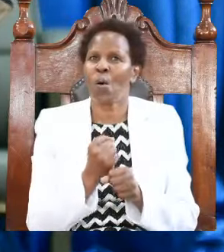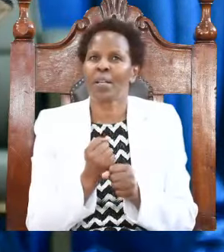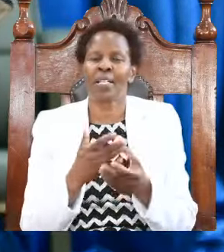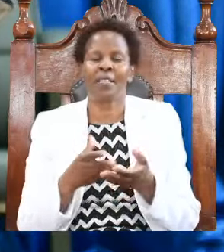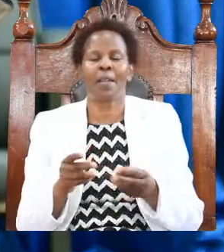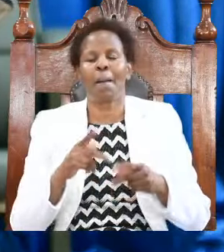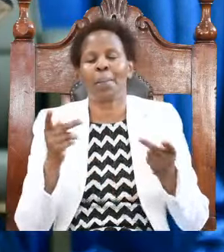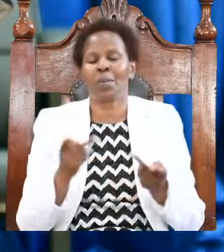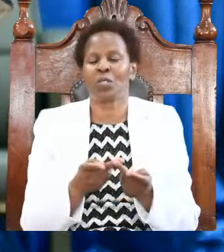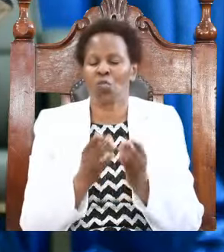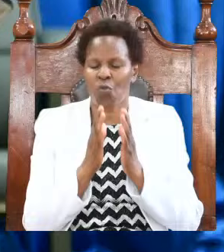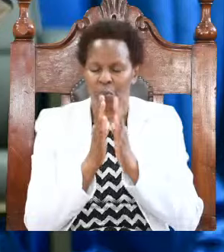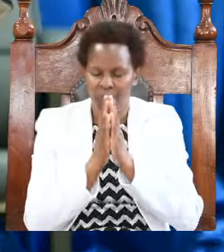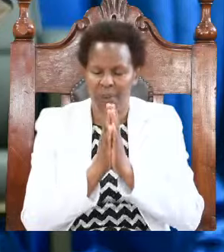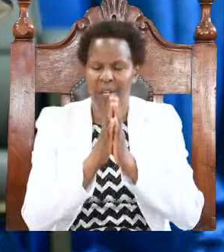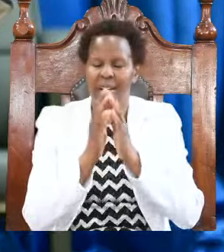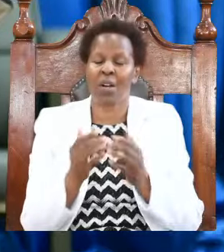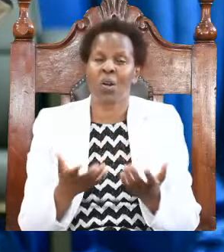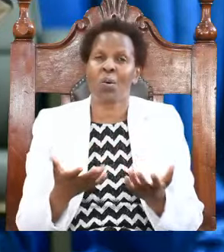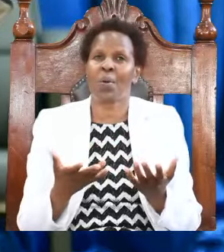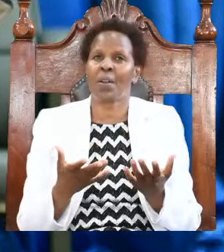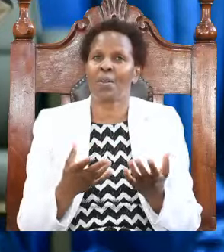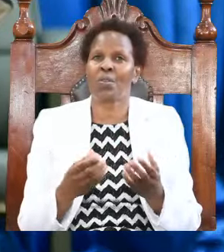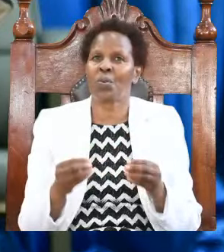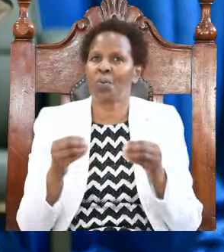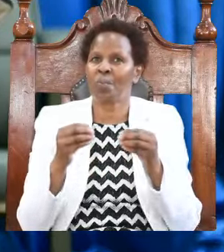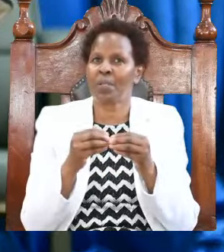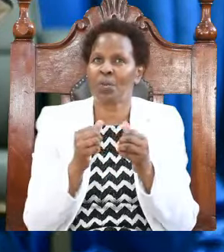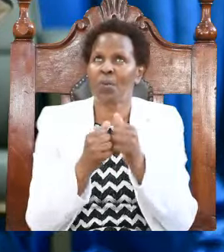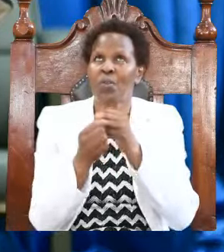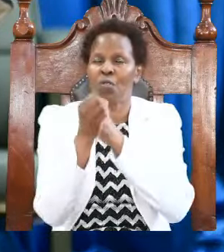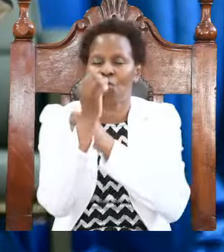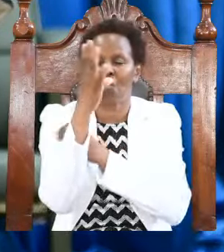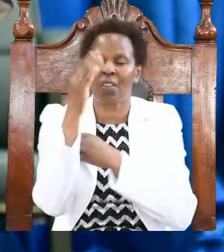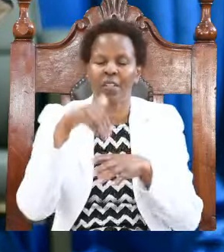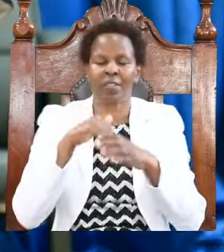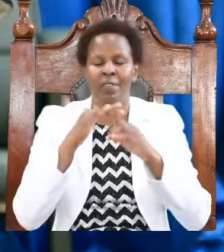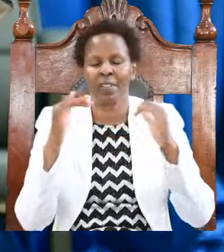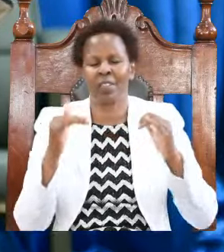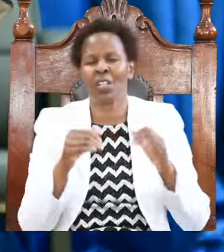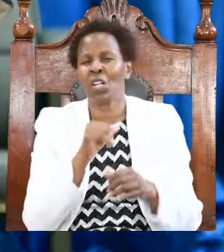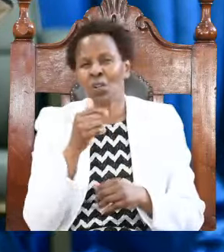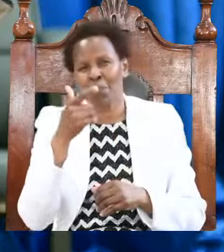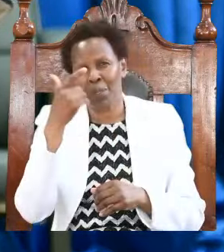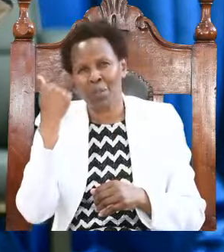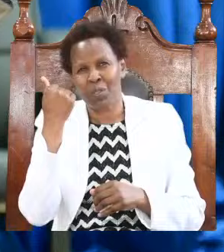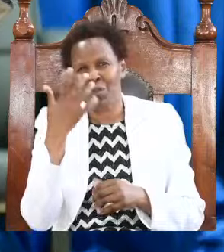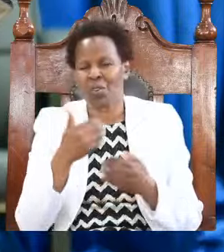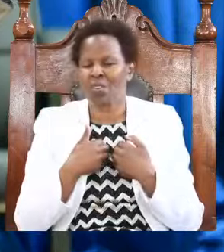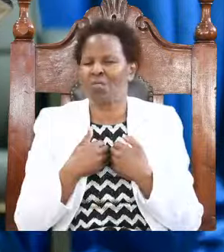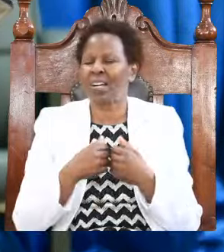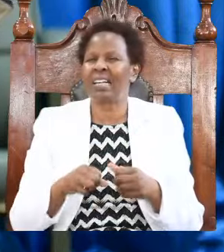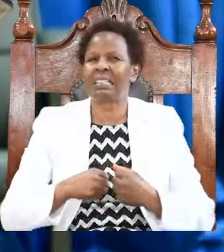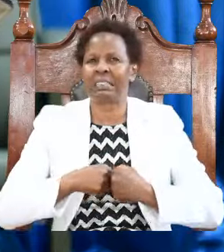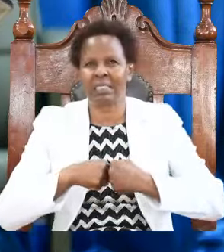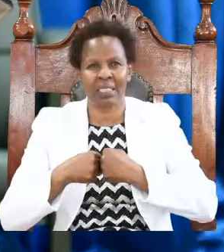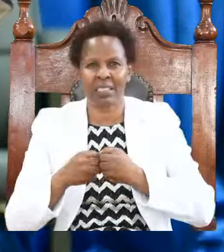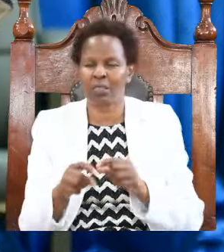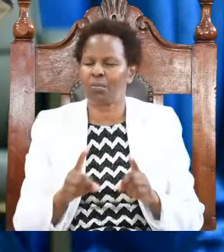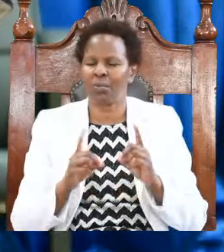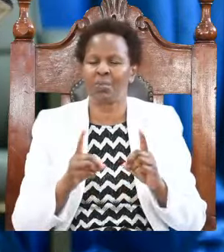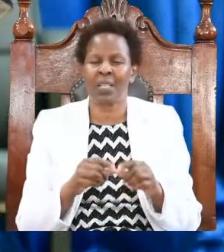place of prayer, you know, where you go to meet with your Father in heaven? Not because you are in a crisis. You know,